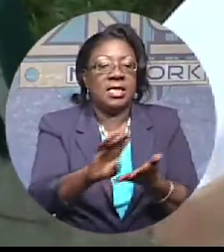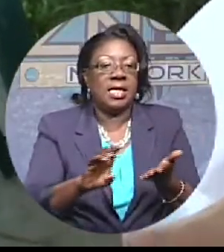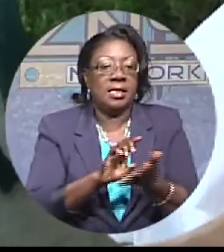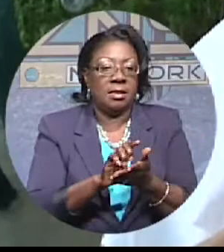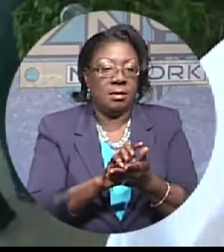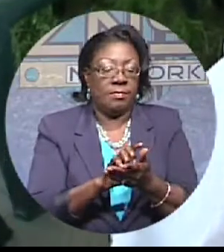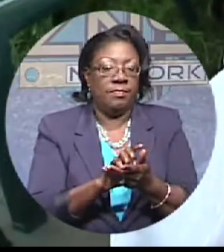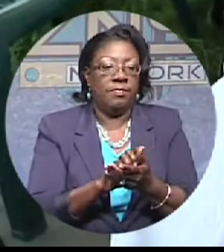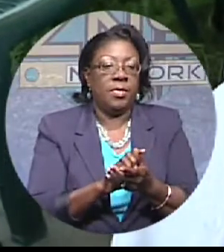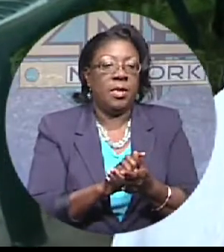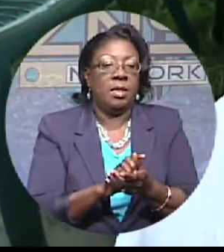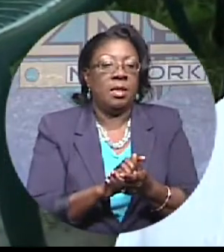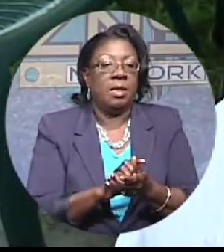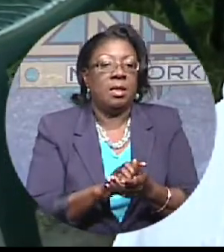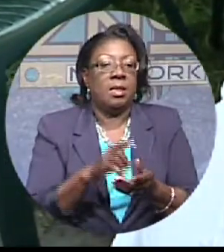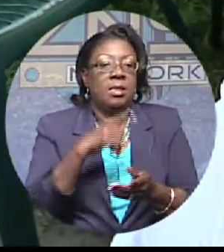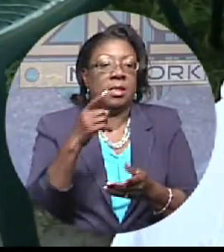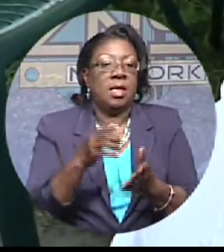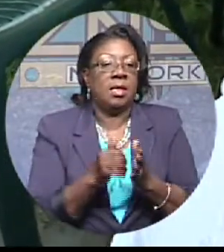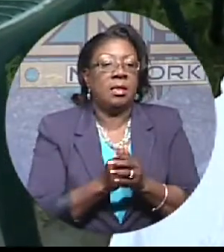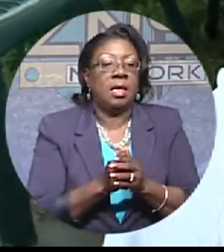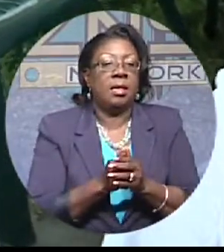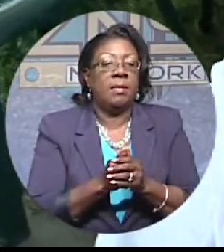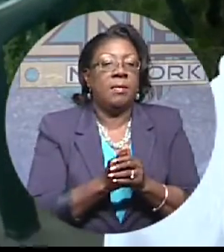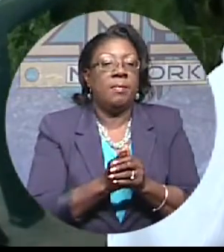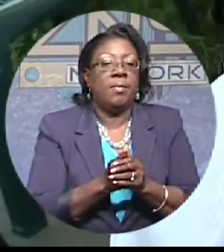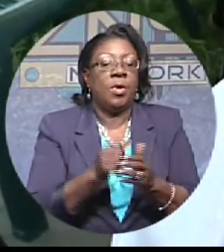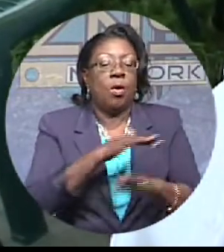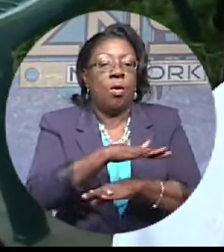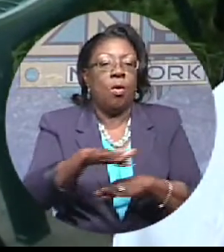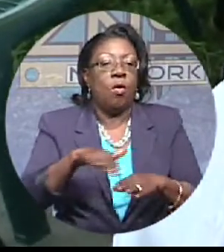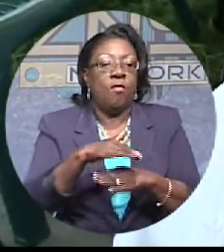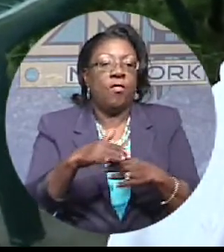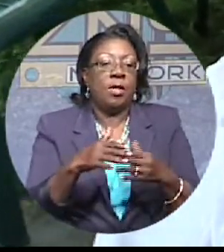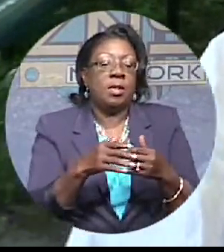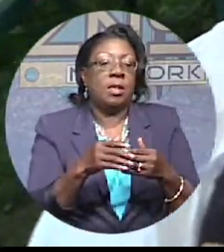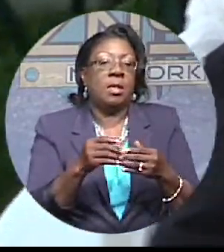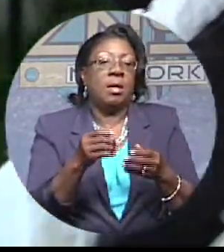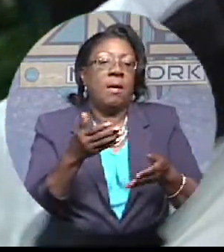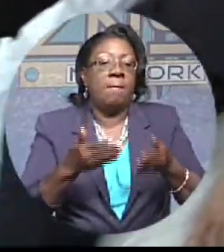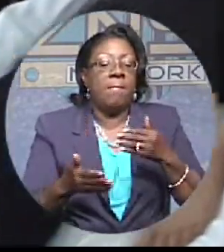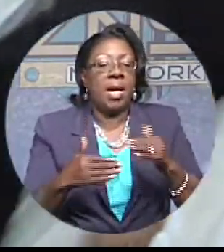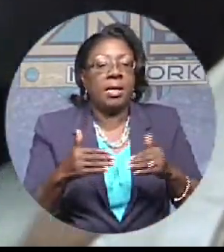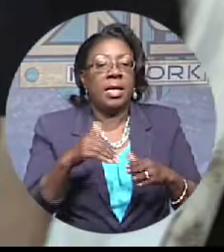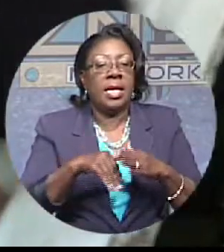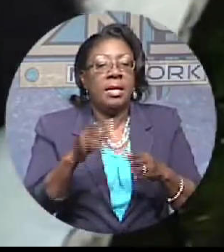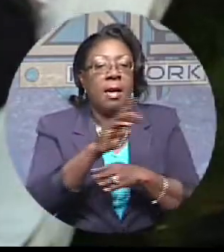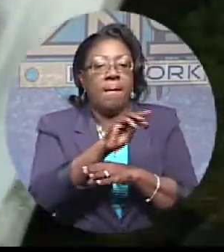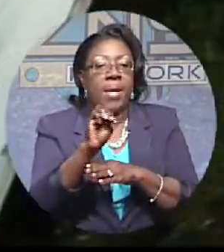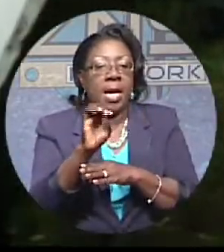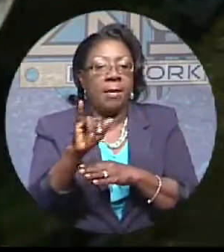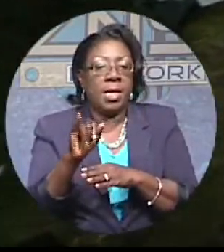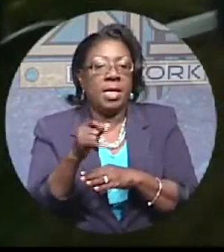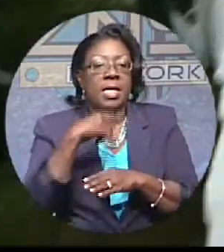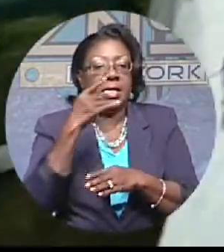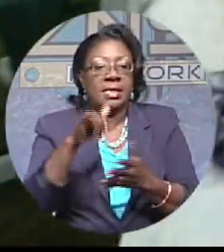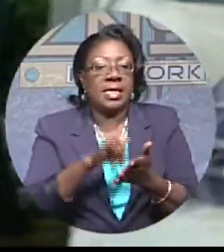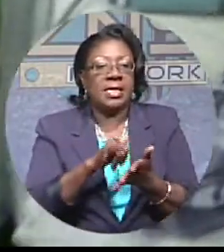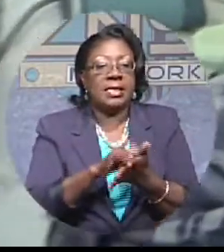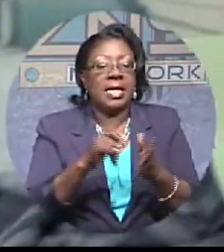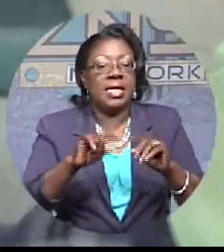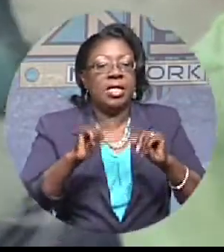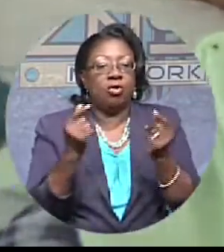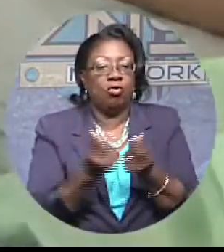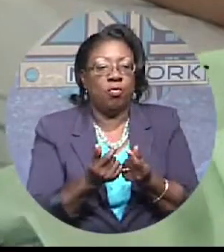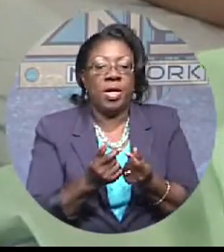by Ramon Sanchez, who continues his hunger strike over the controversial matter over in Miami. But Sanchez says his group